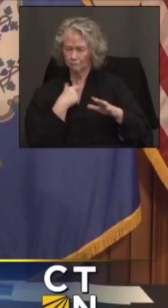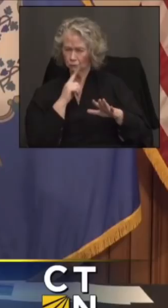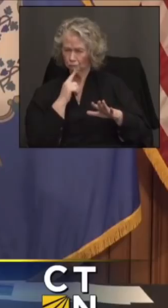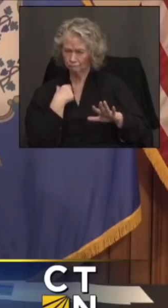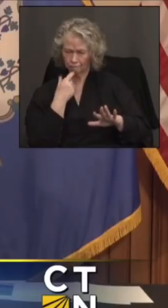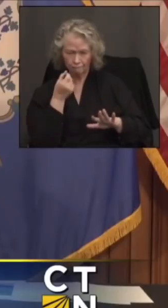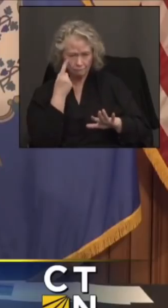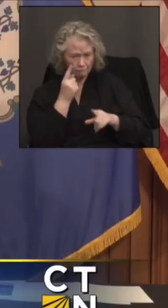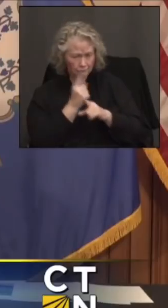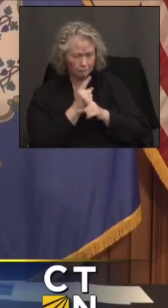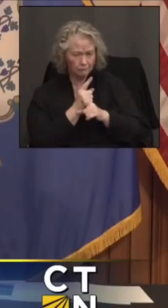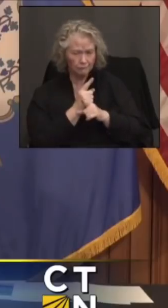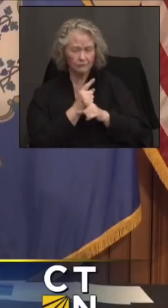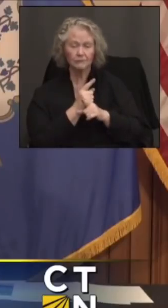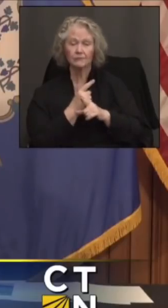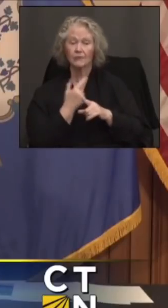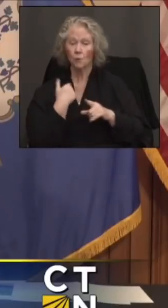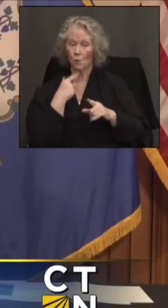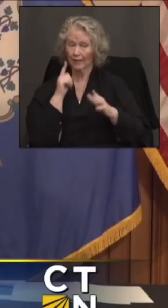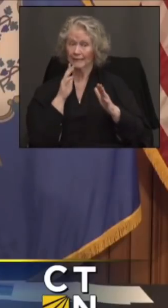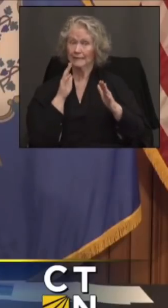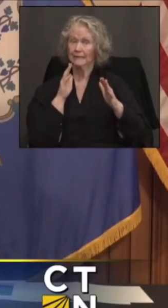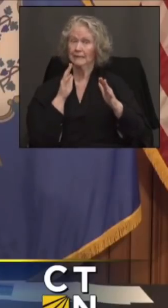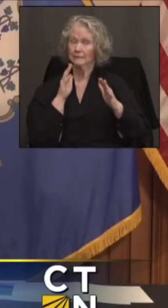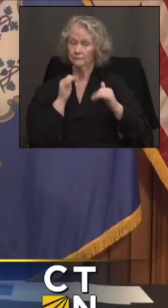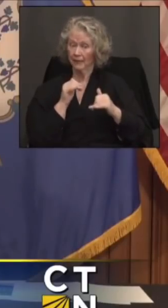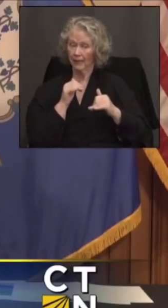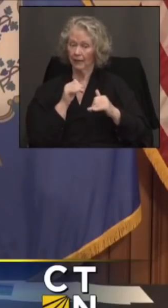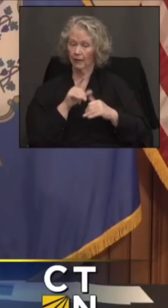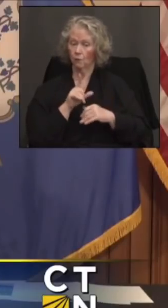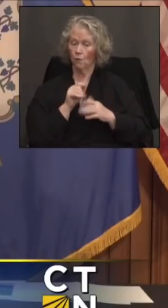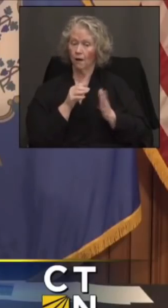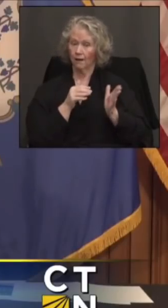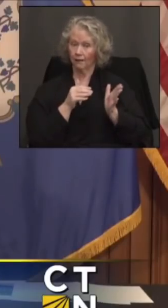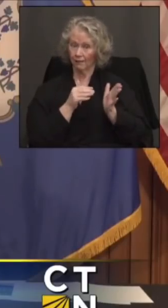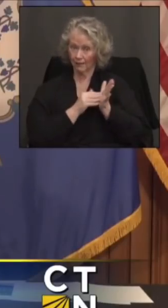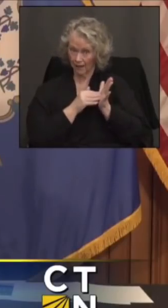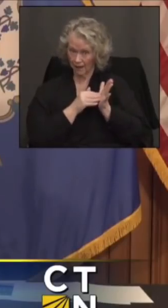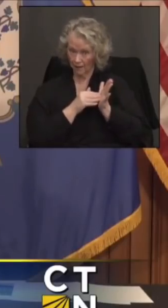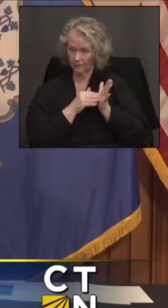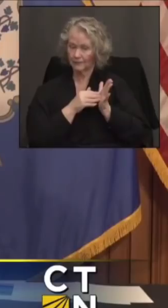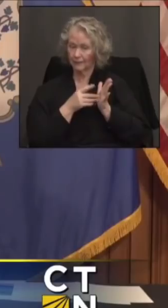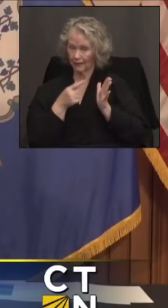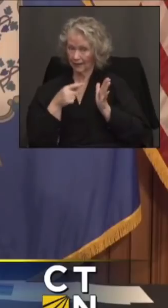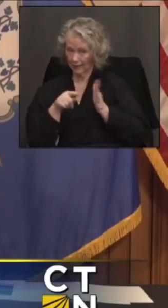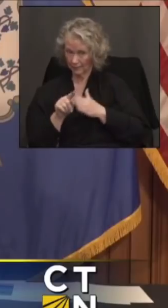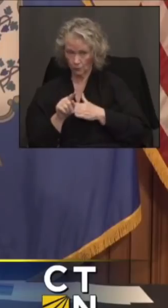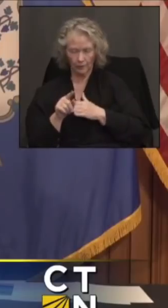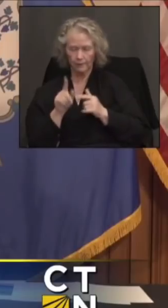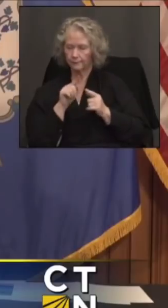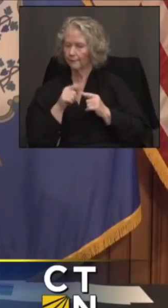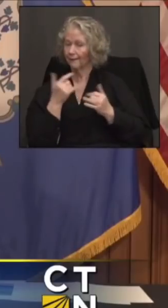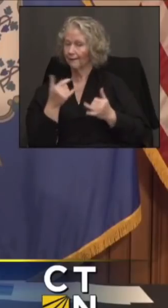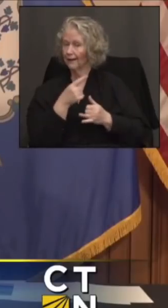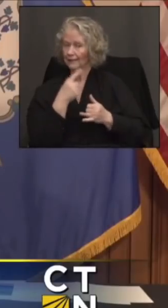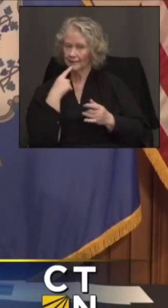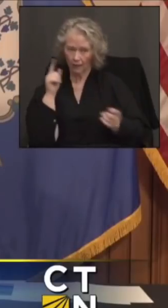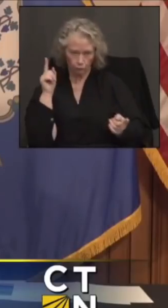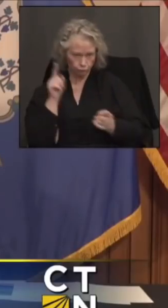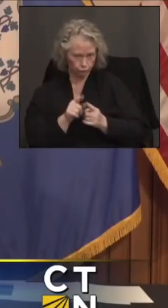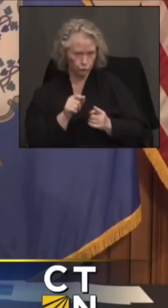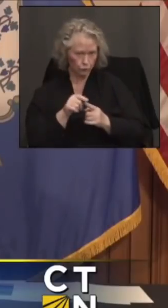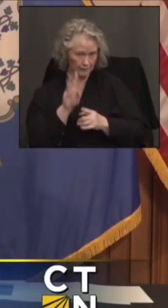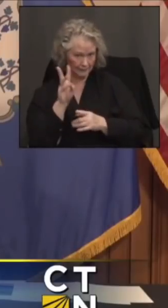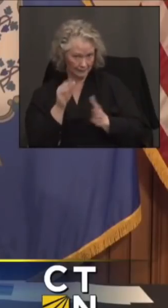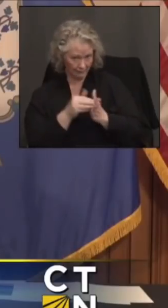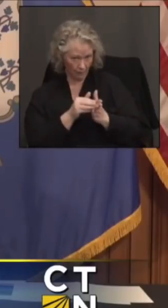understanding this correctly. We were anticipating to get about 20,000 next week. Instead, we're going to be looking at about 6,000,